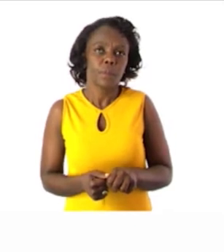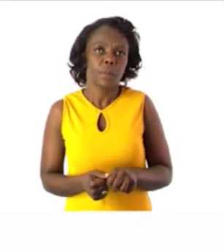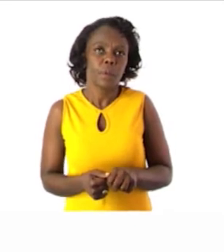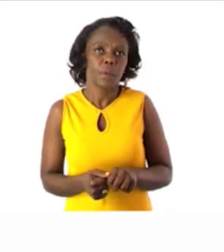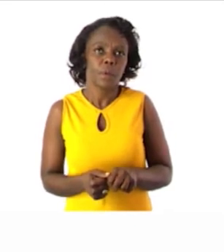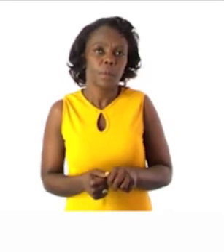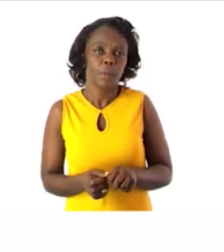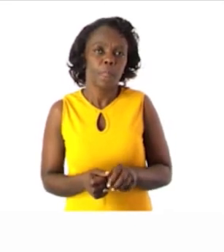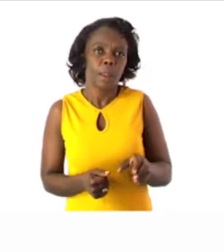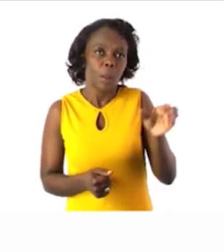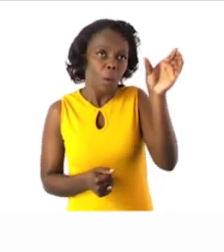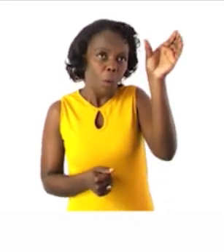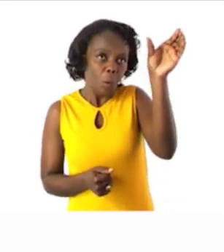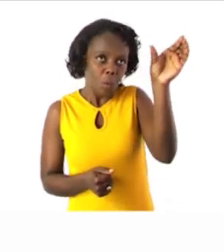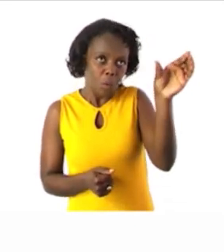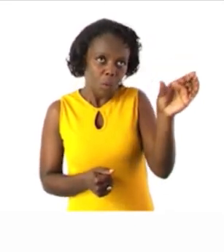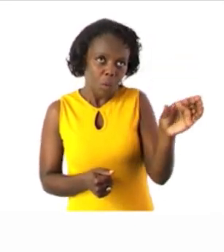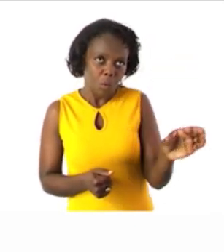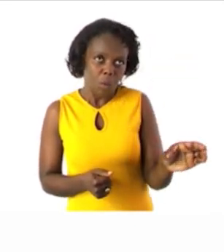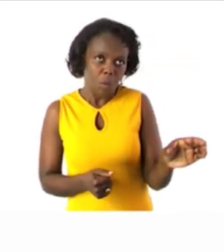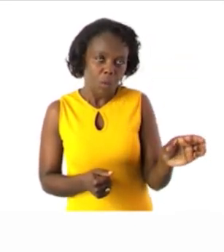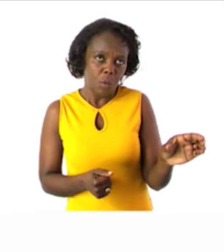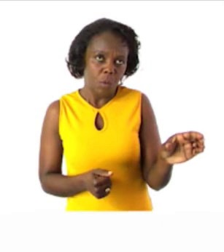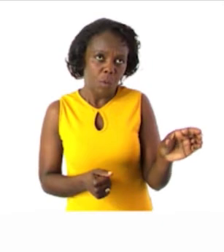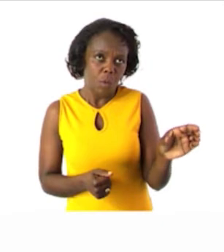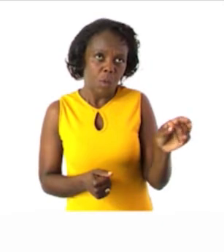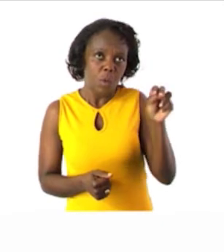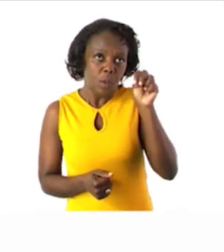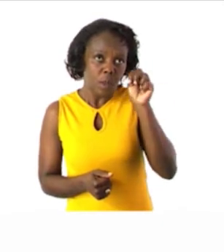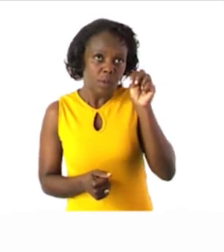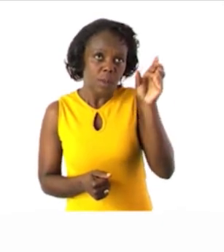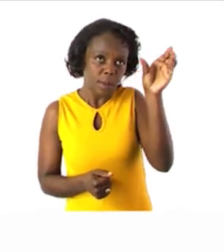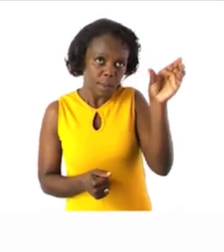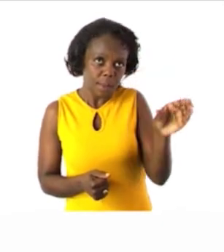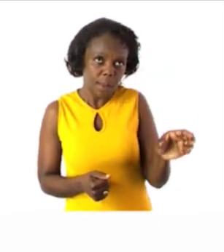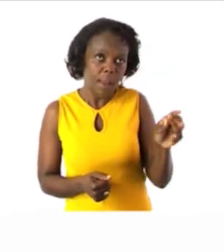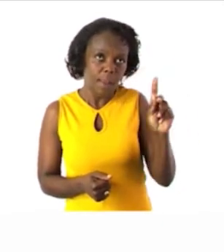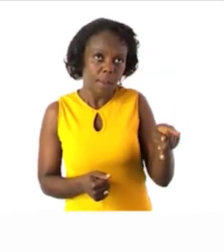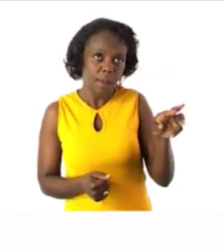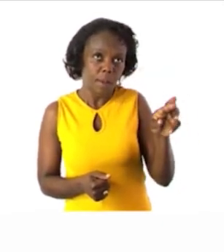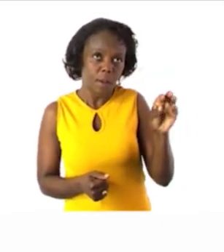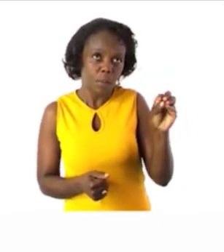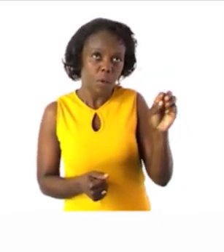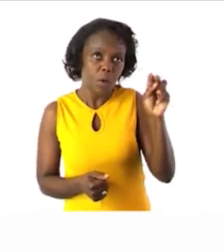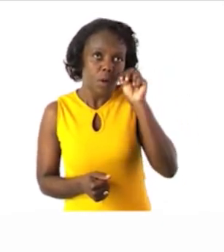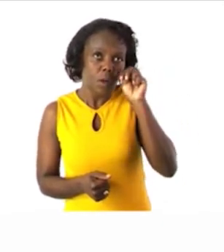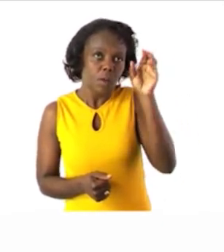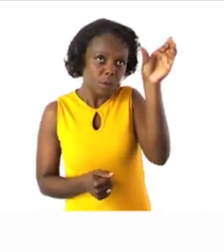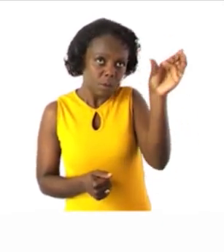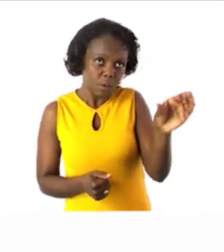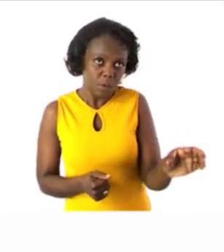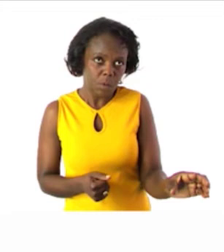our possessive pronouns there given, and we are still going to fill in the correct one again. So